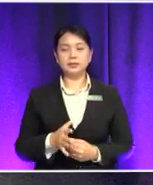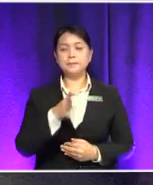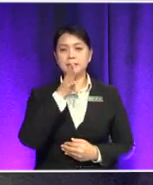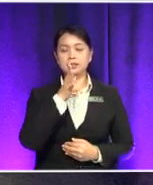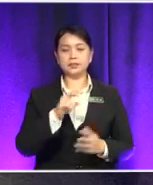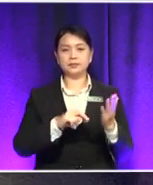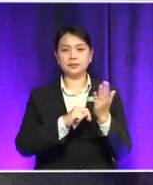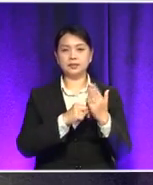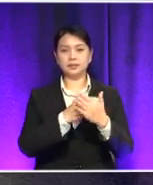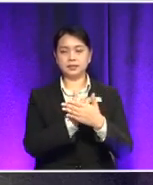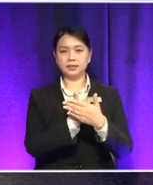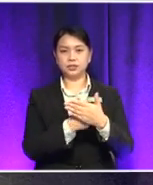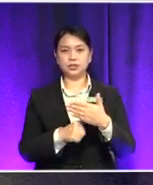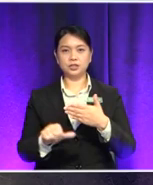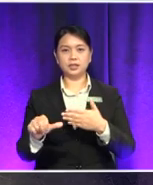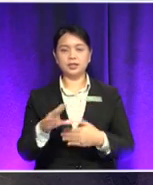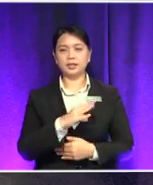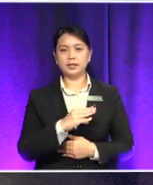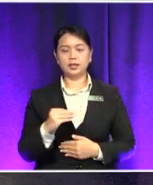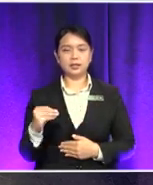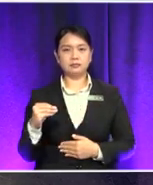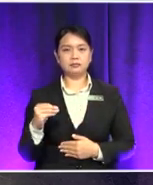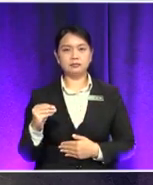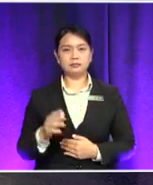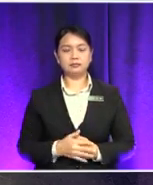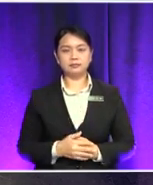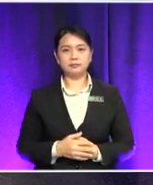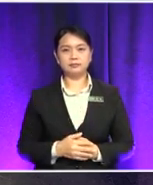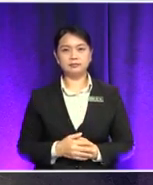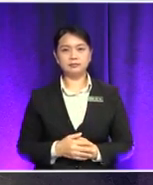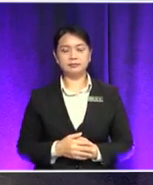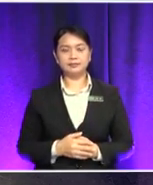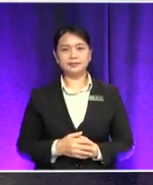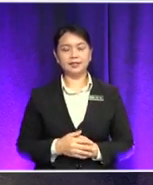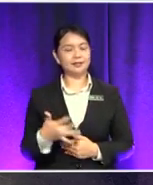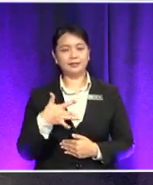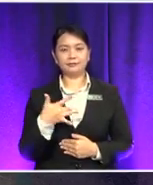going to be concerned teenagers? I feel young now.